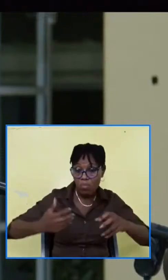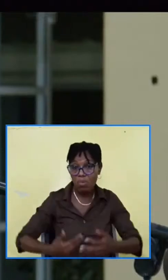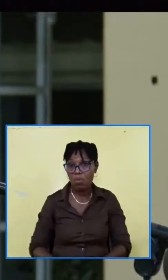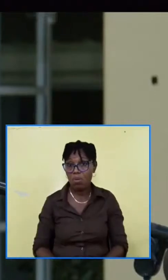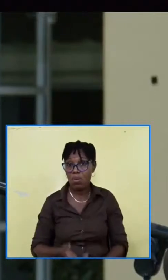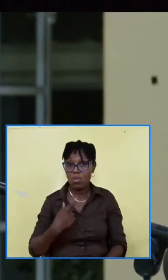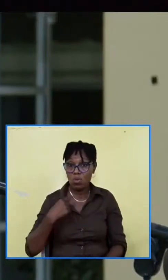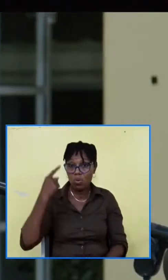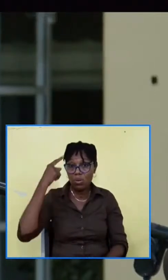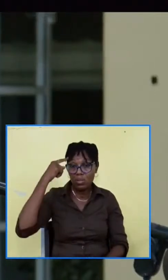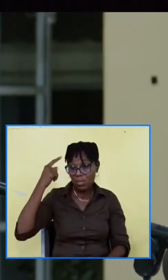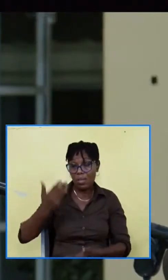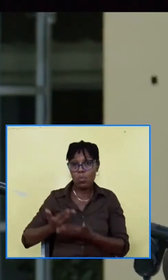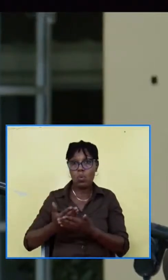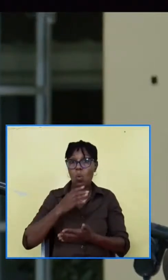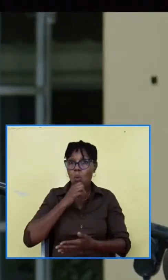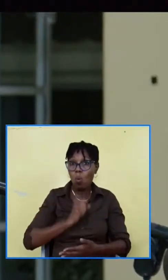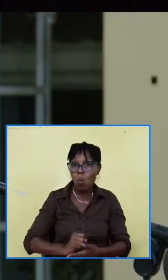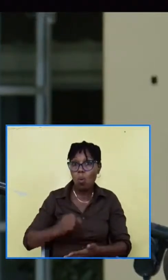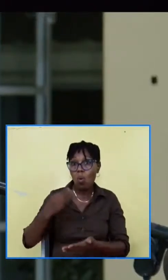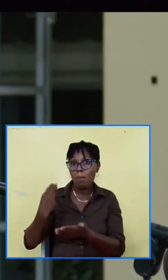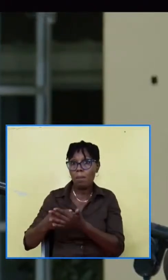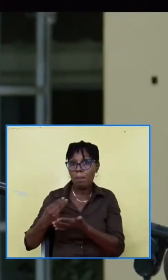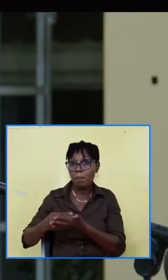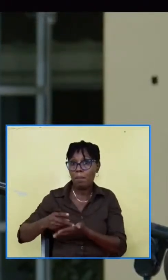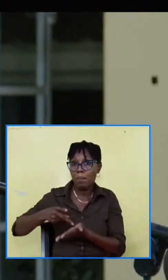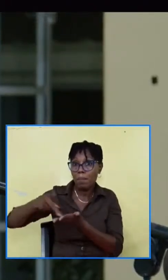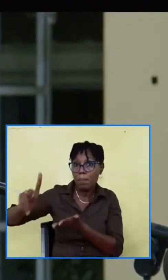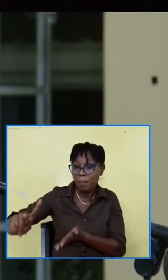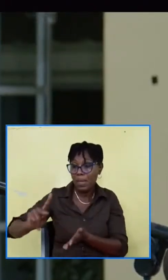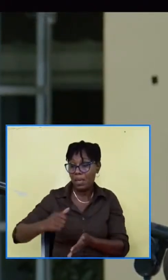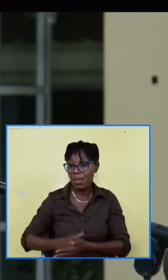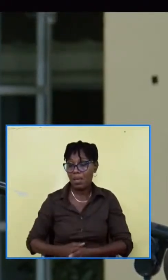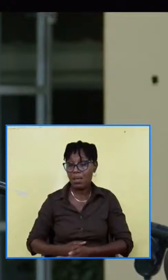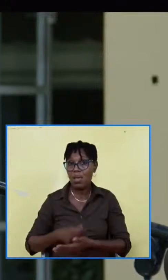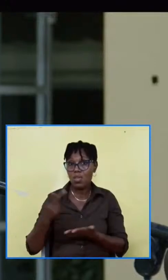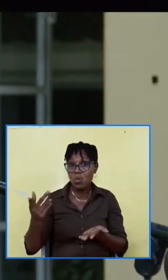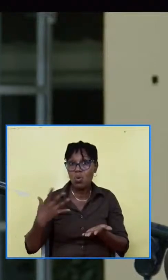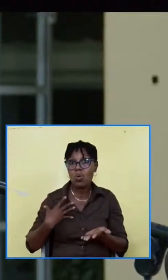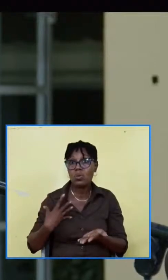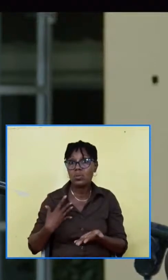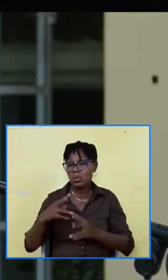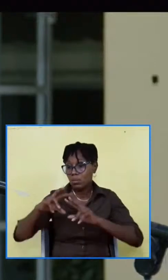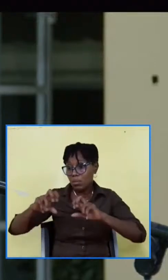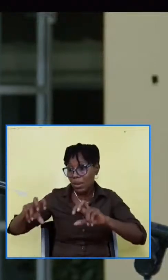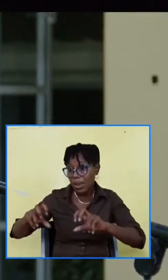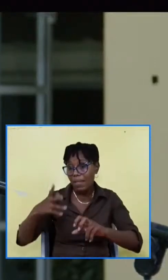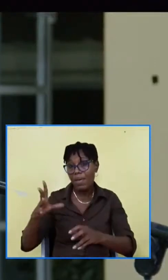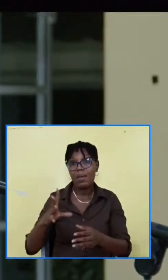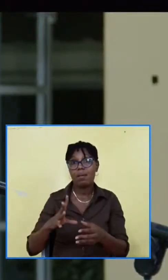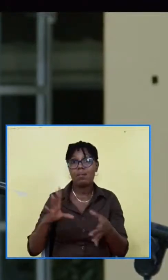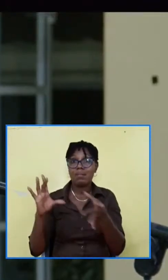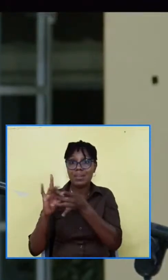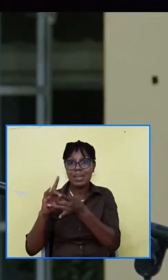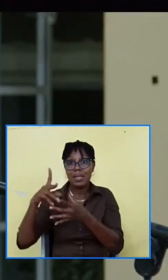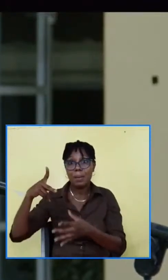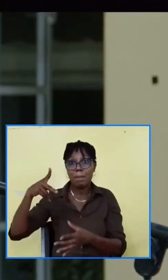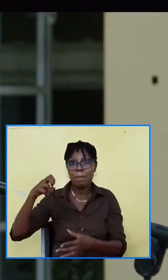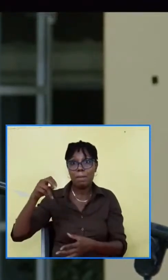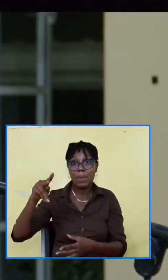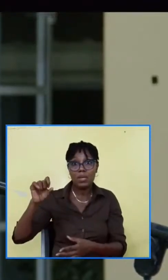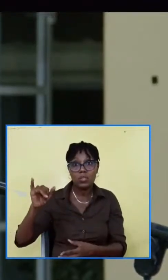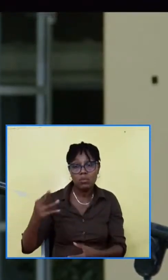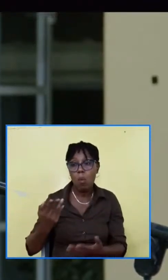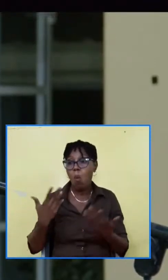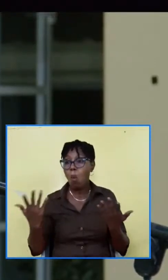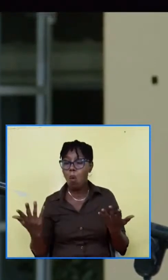those contributions count, or are you going to be disregarding those and starting from this point? Because my thing is, if I'm